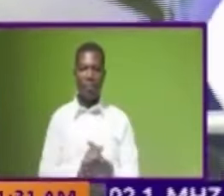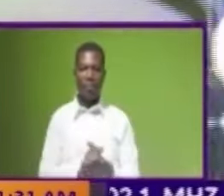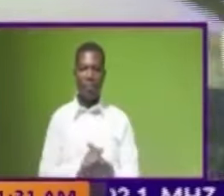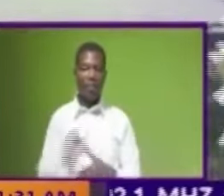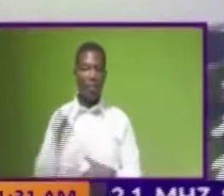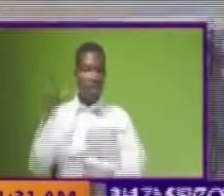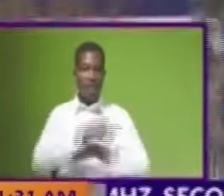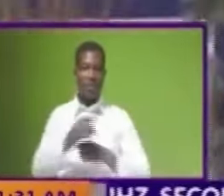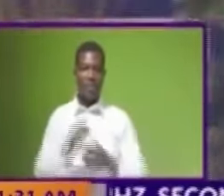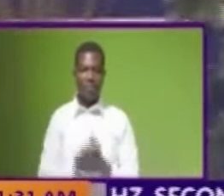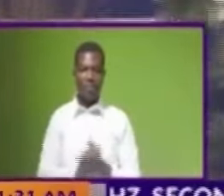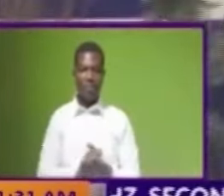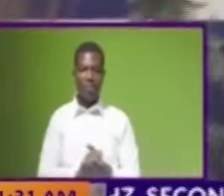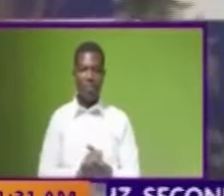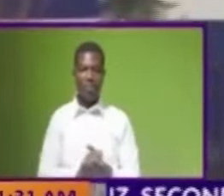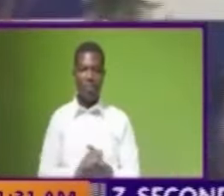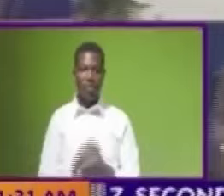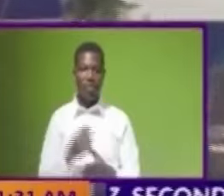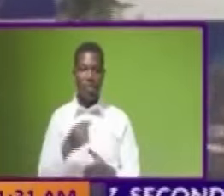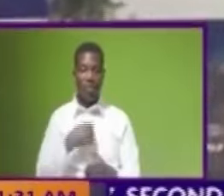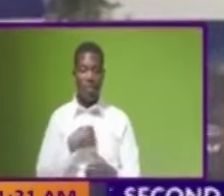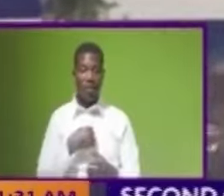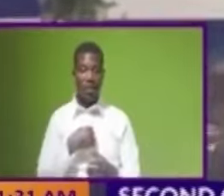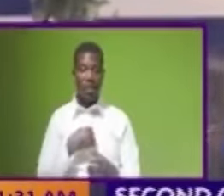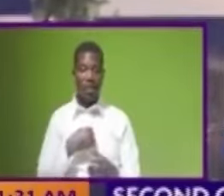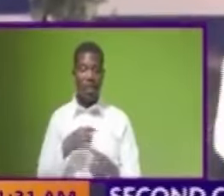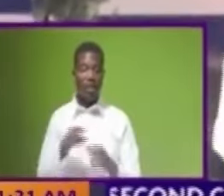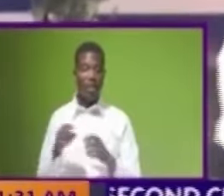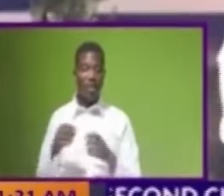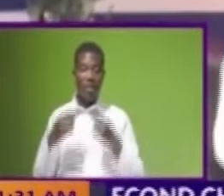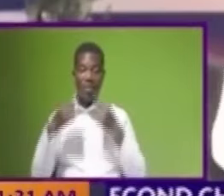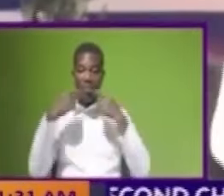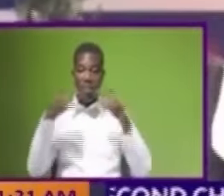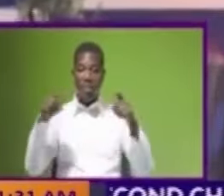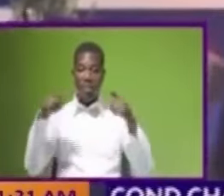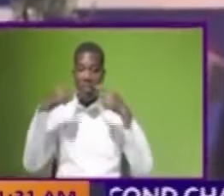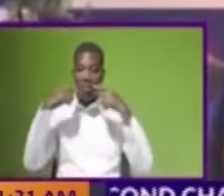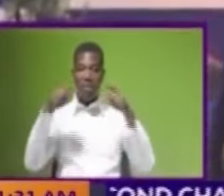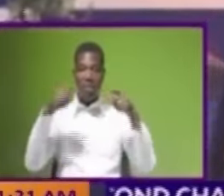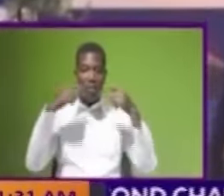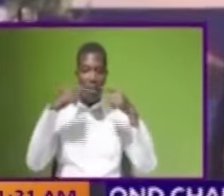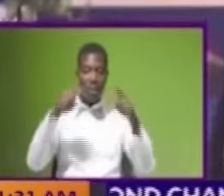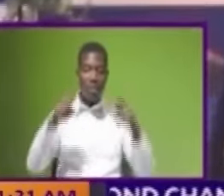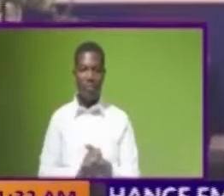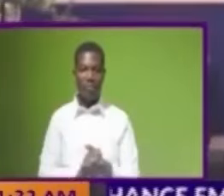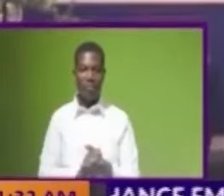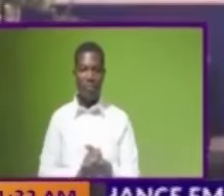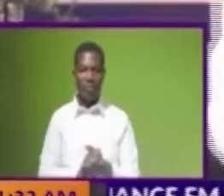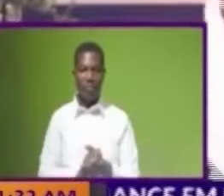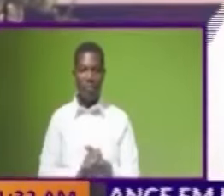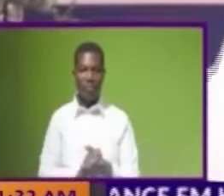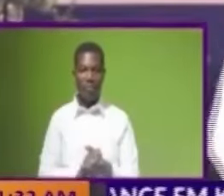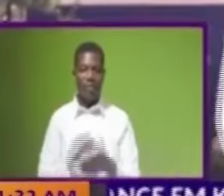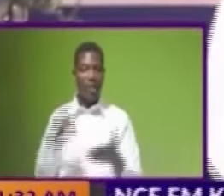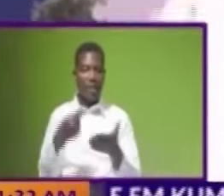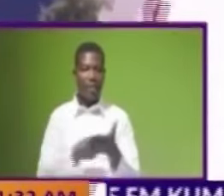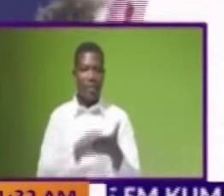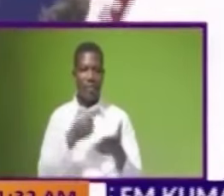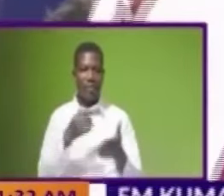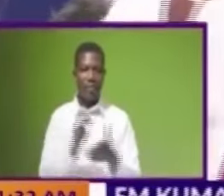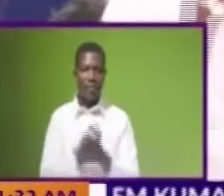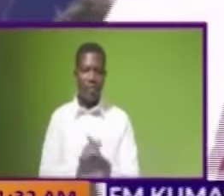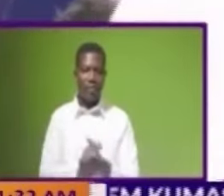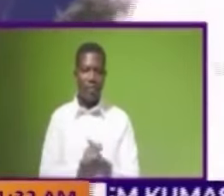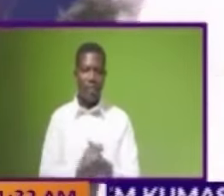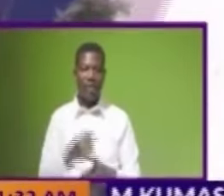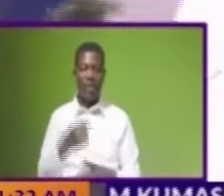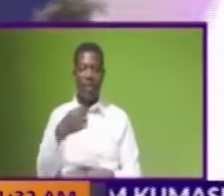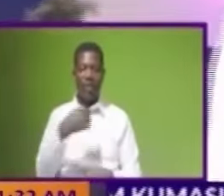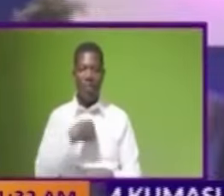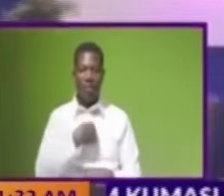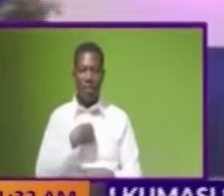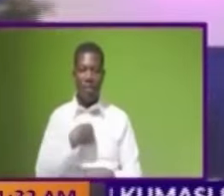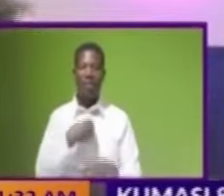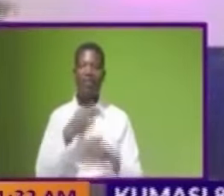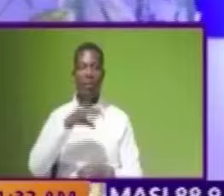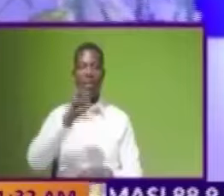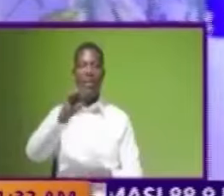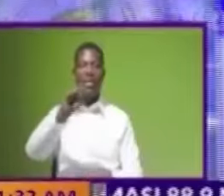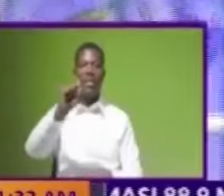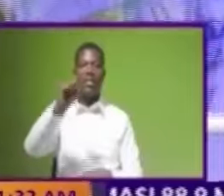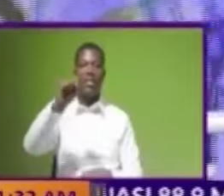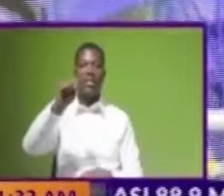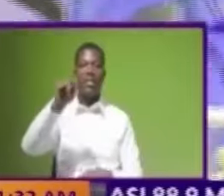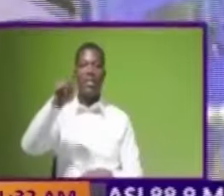Montia mena, yes, I declaration in Ghana. May Stephen Adum